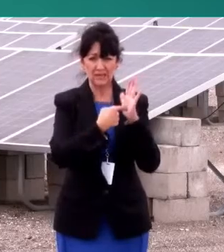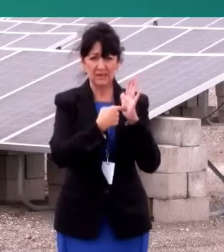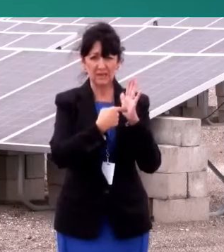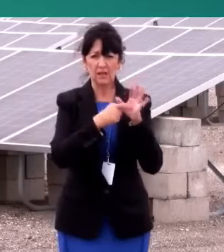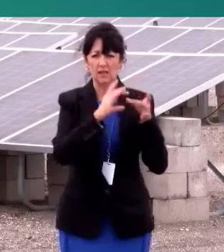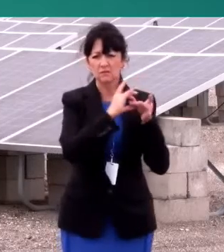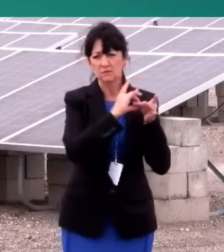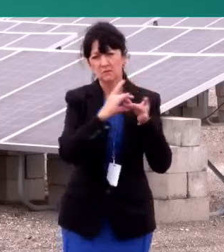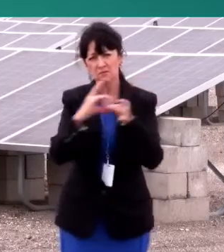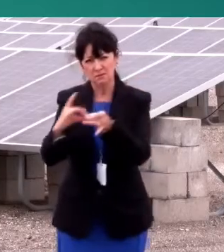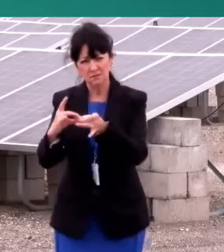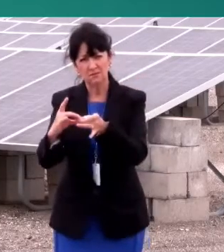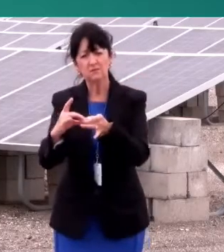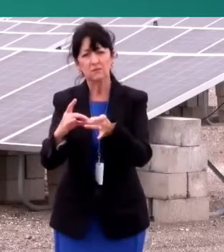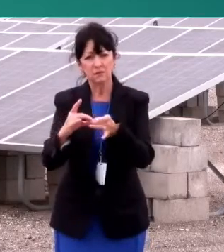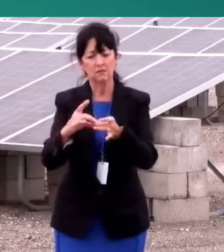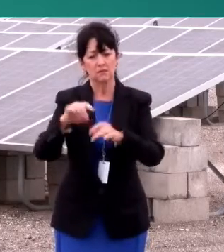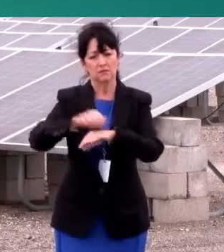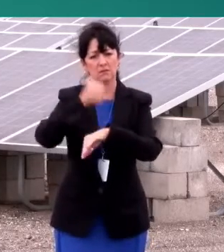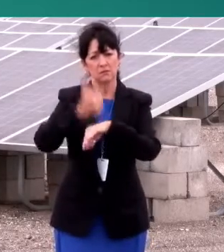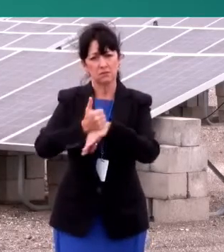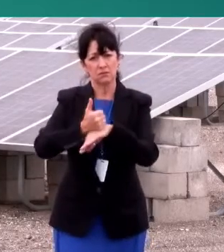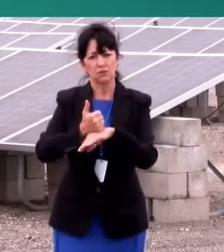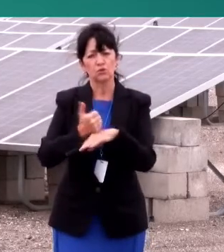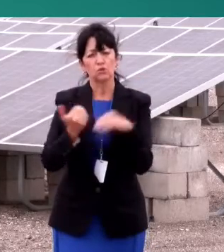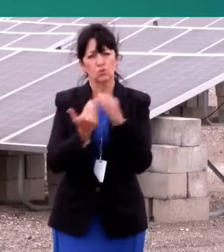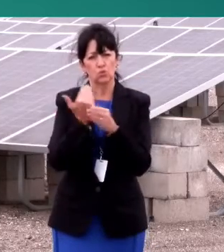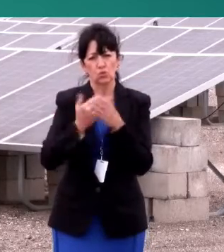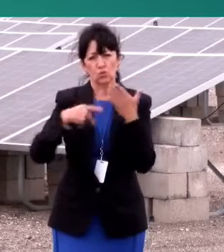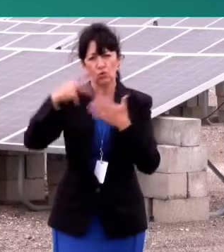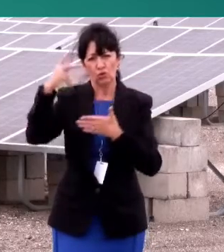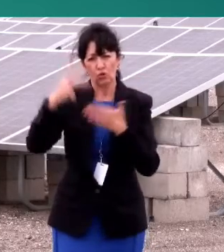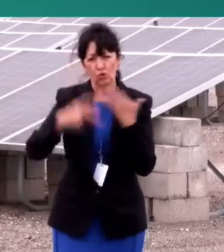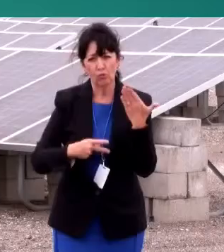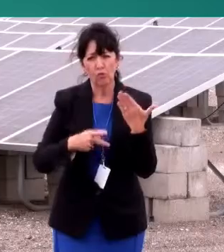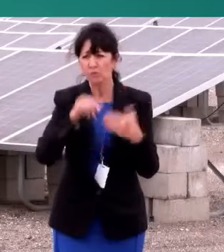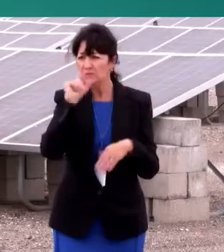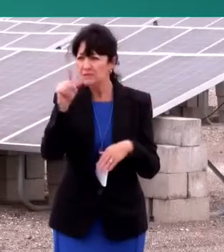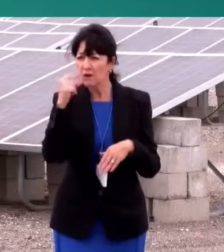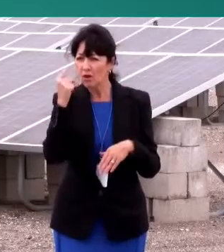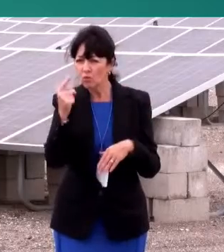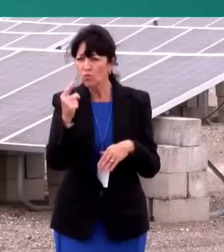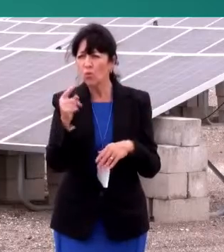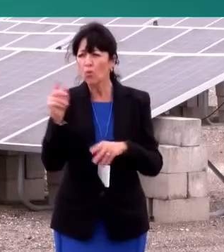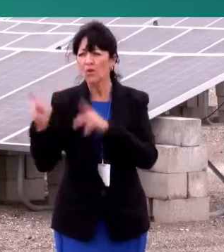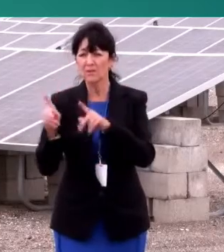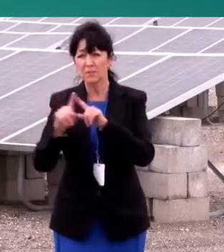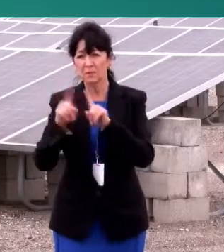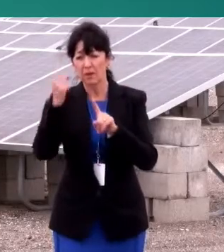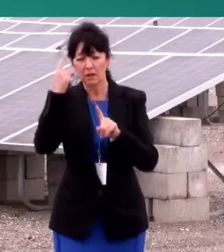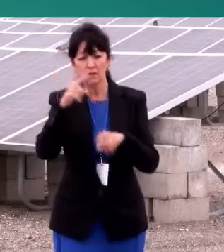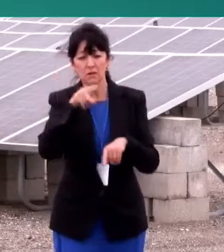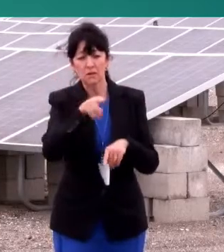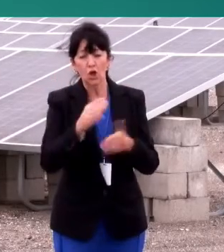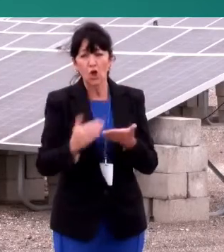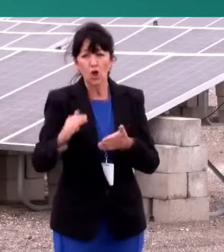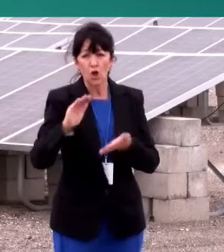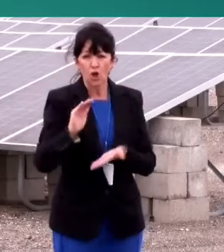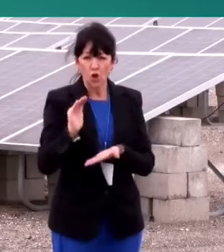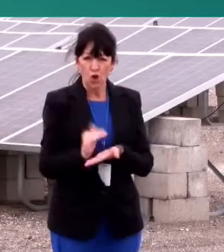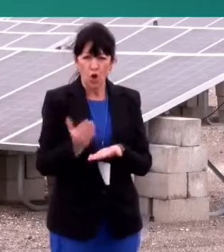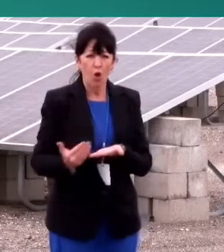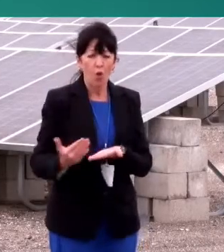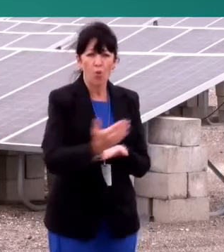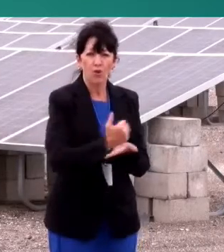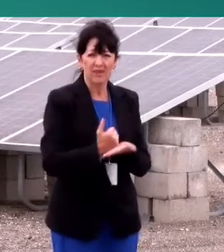to all, but especially to low-income families who pay a disproportionate amount of their income monthly to pay